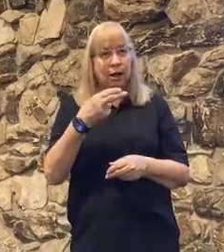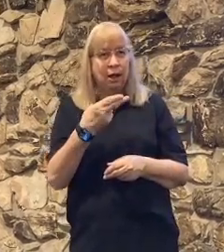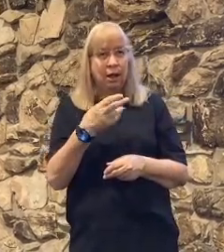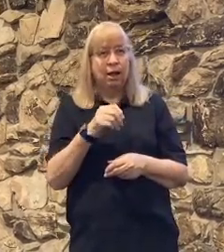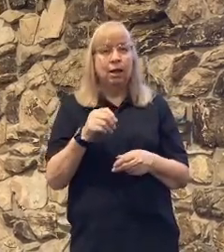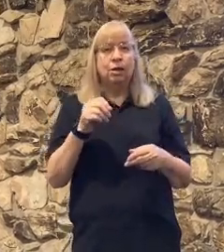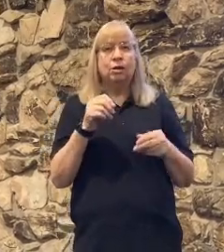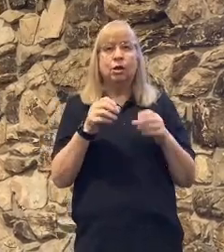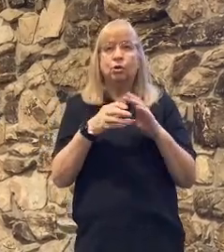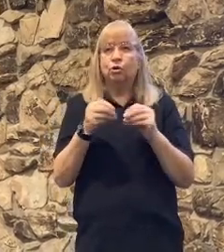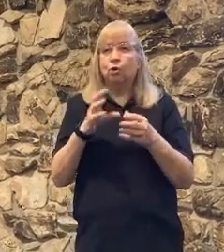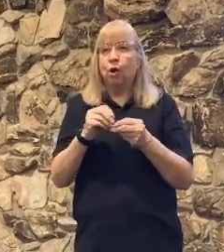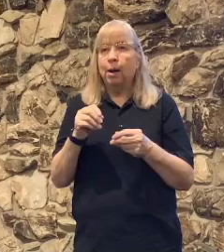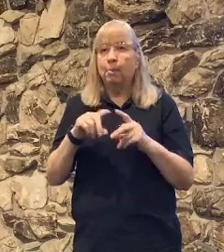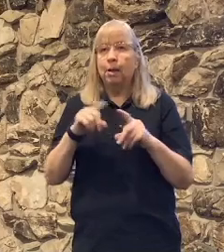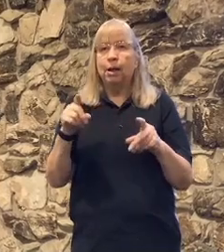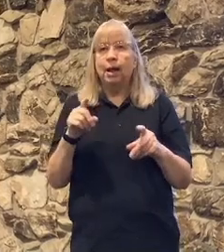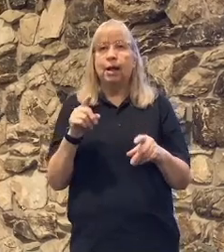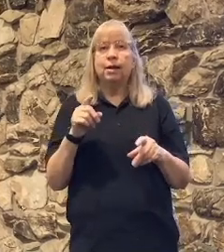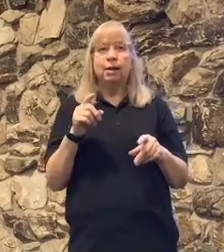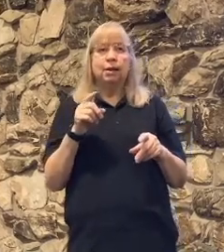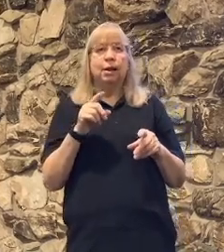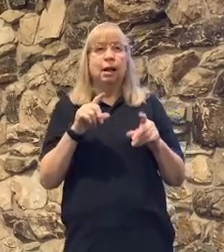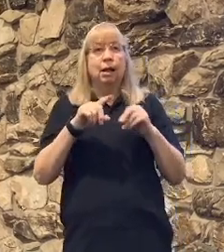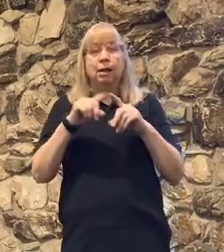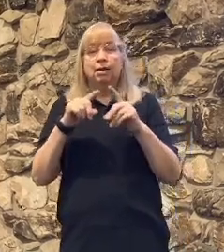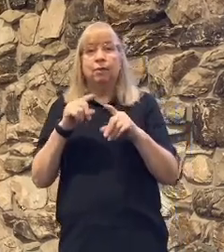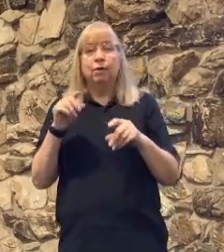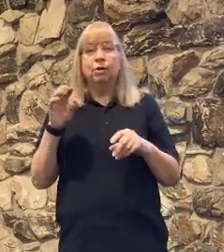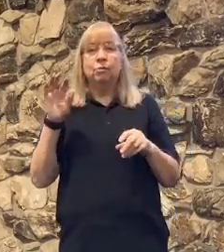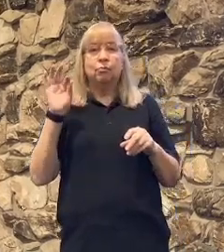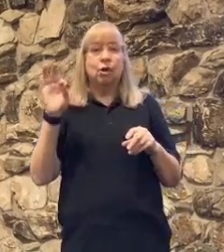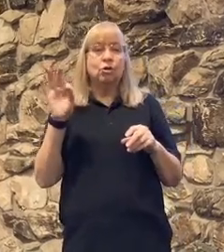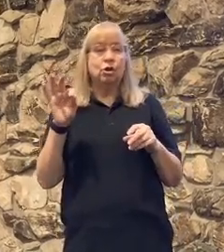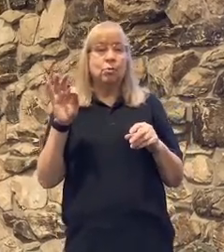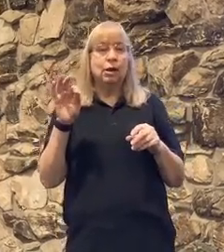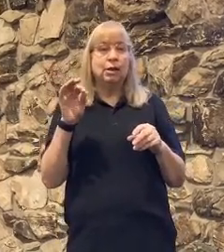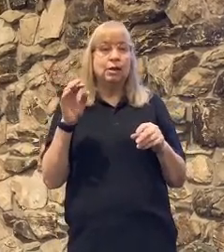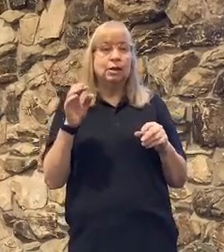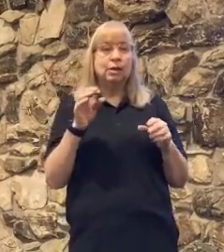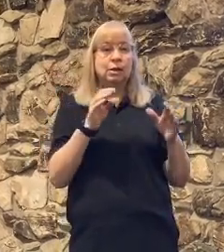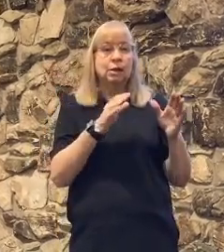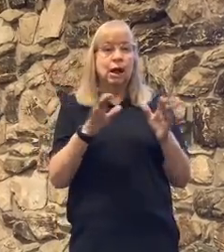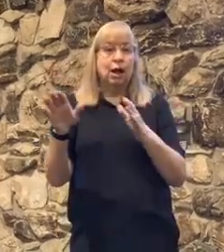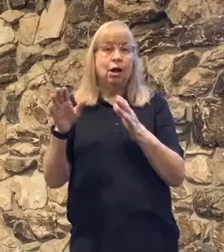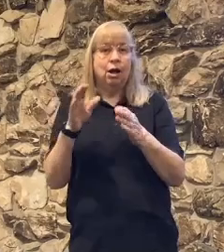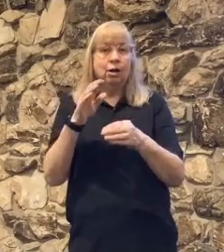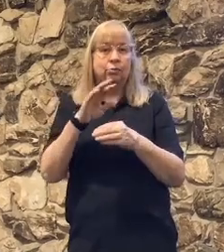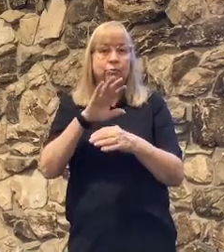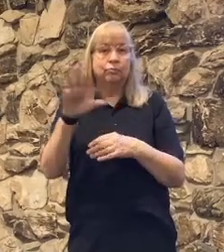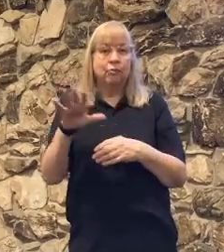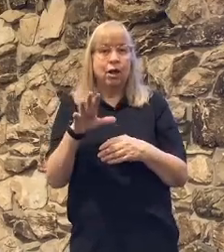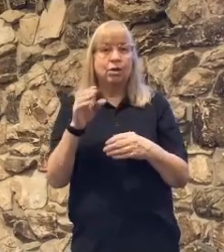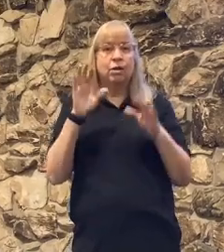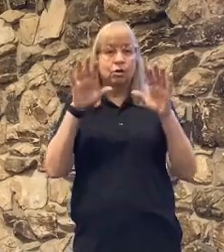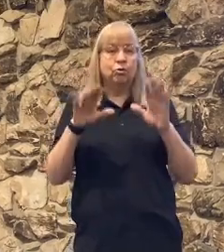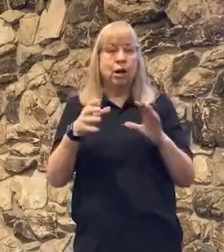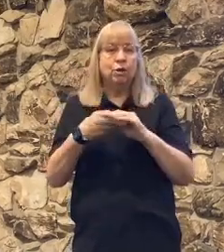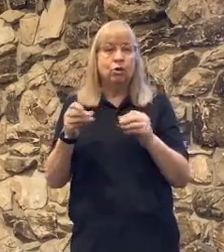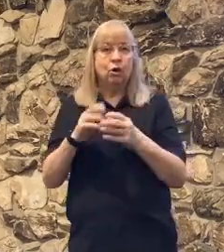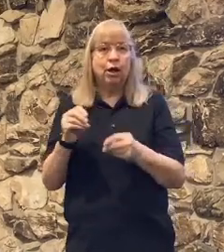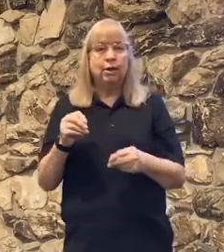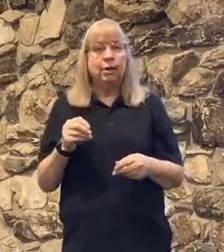an entirely different sermon series. Maybe we'll do someday, because it's a great story. Nehemiah has just found